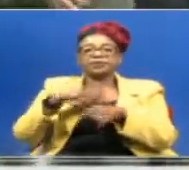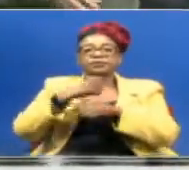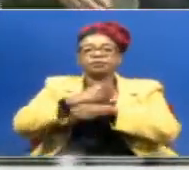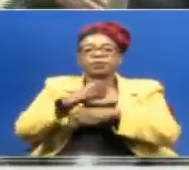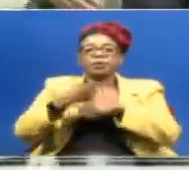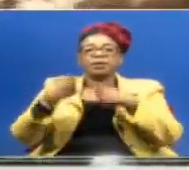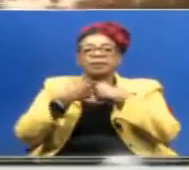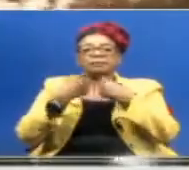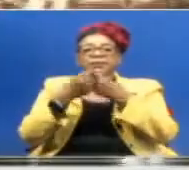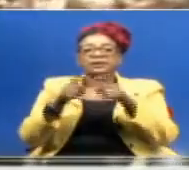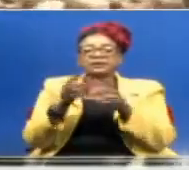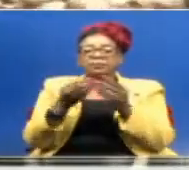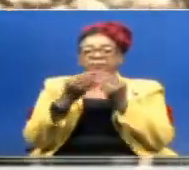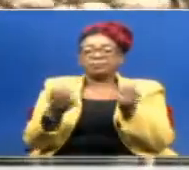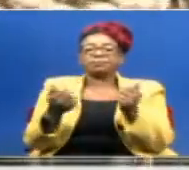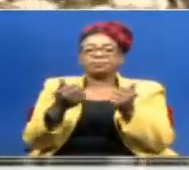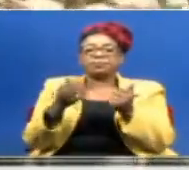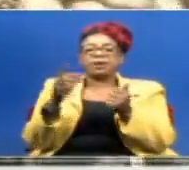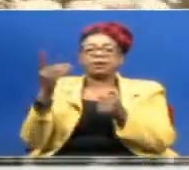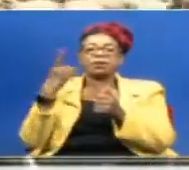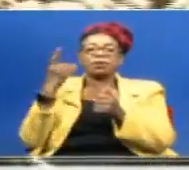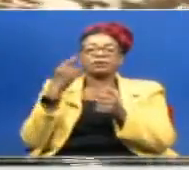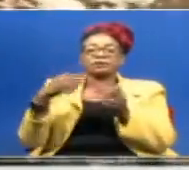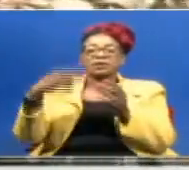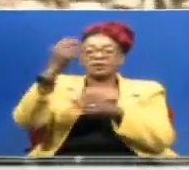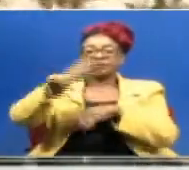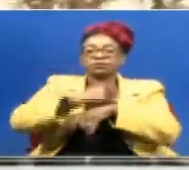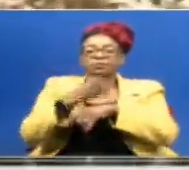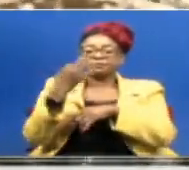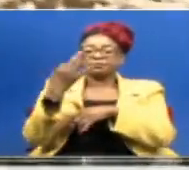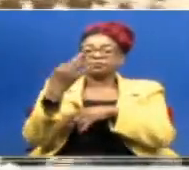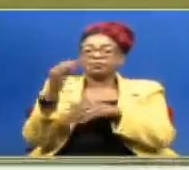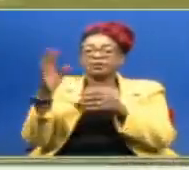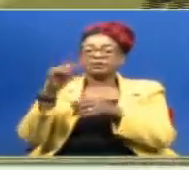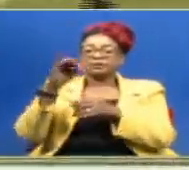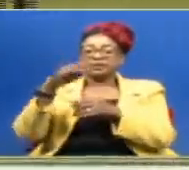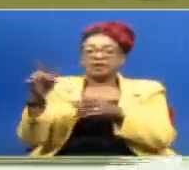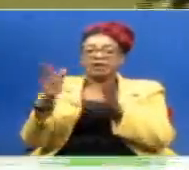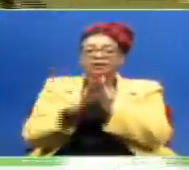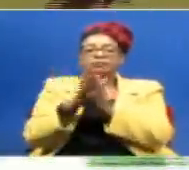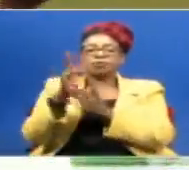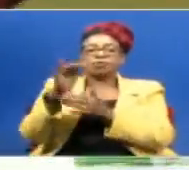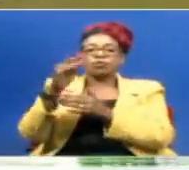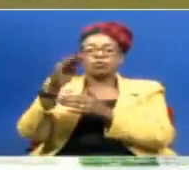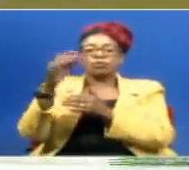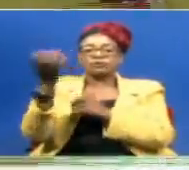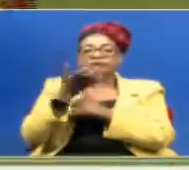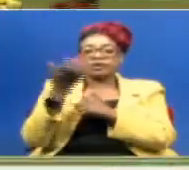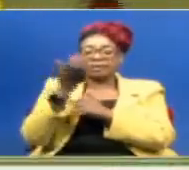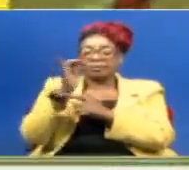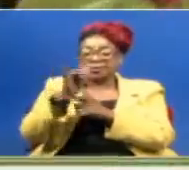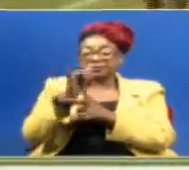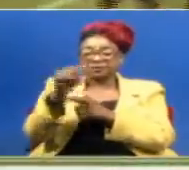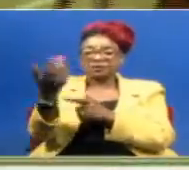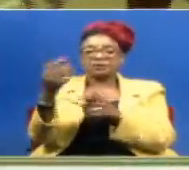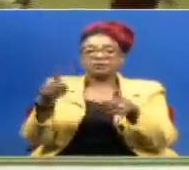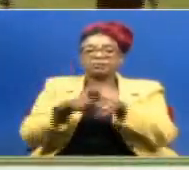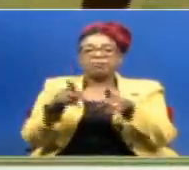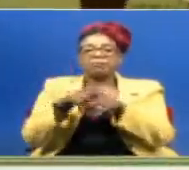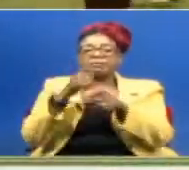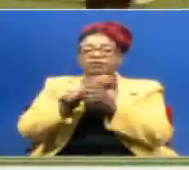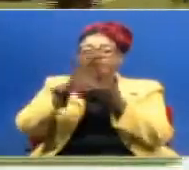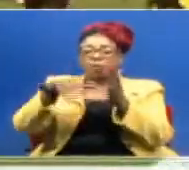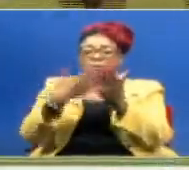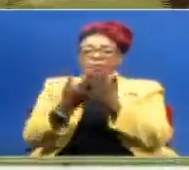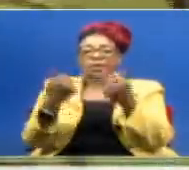defeated Dagoretti High School 2-0 in the final played at Buhungu Stadium. He was in the heart of the midfield and played all games, where